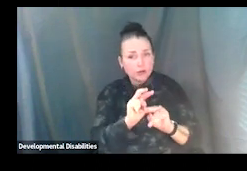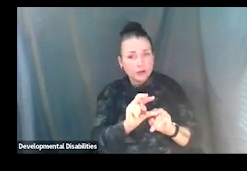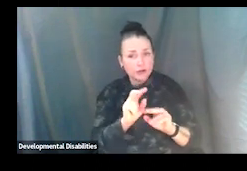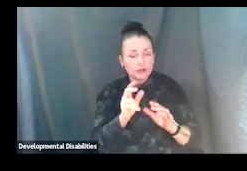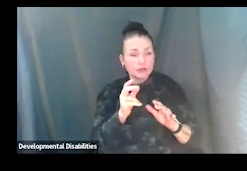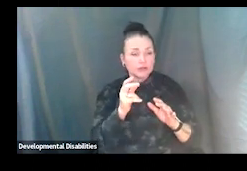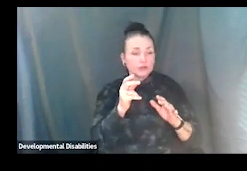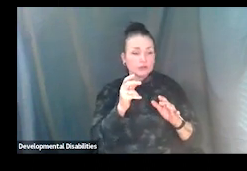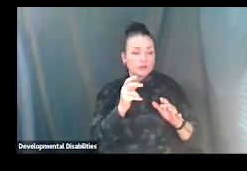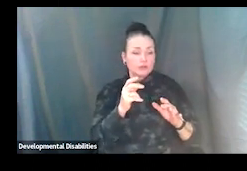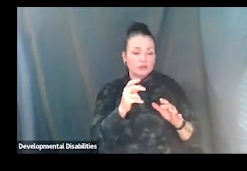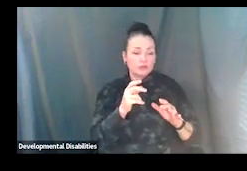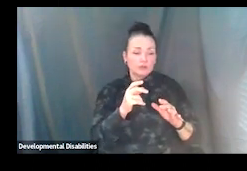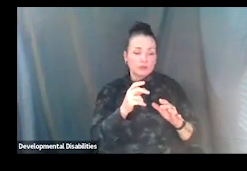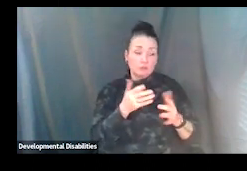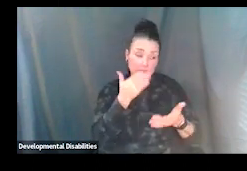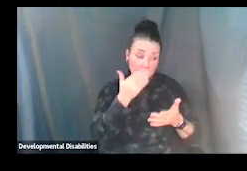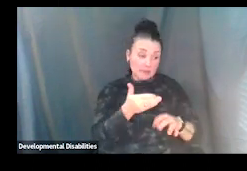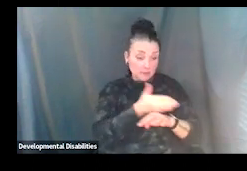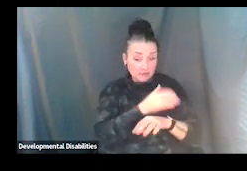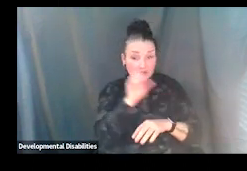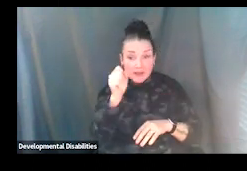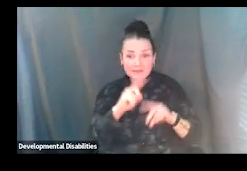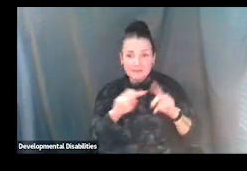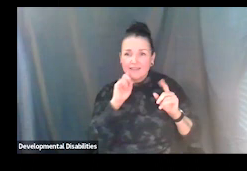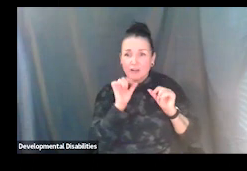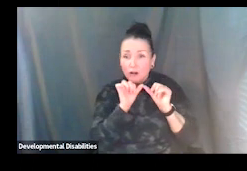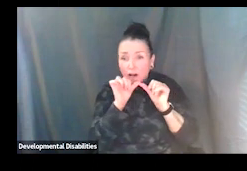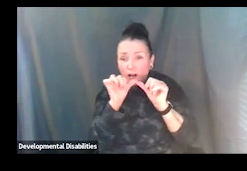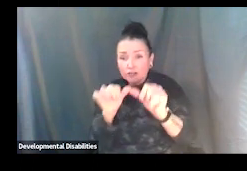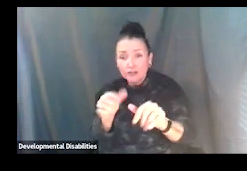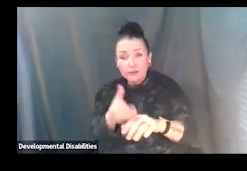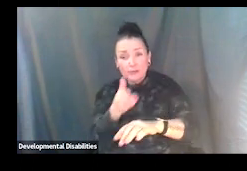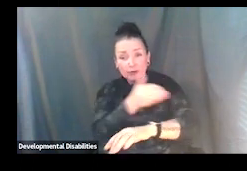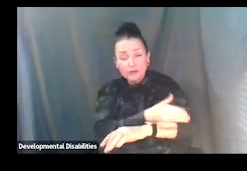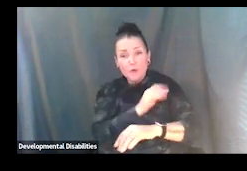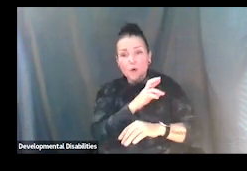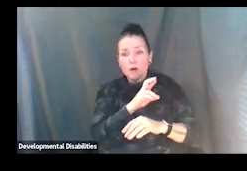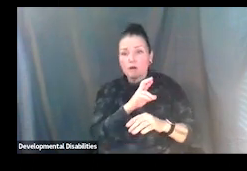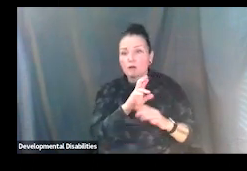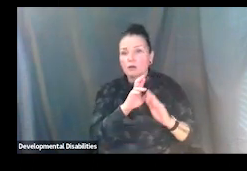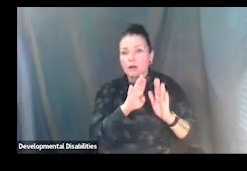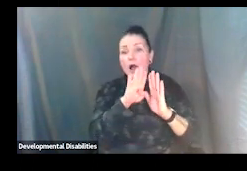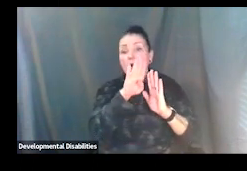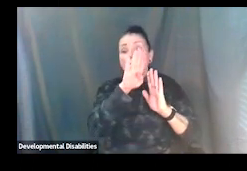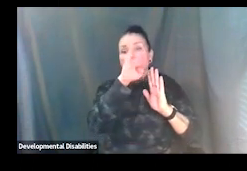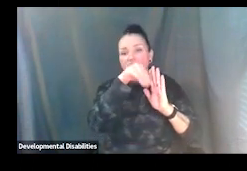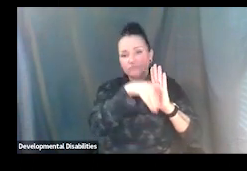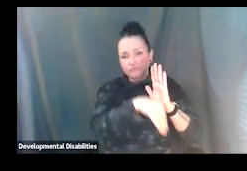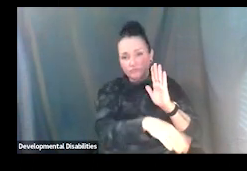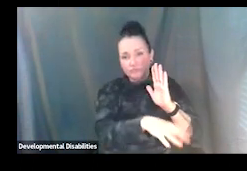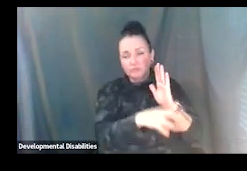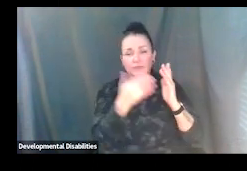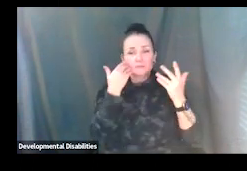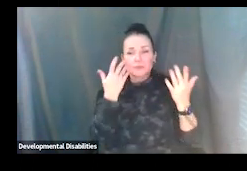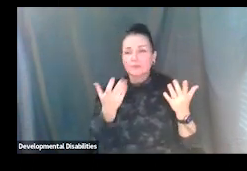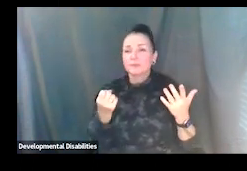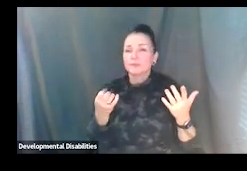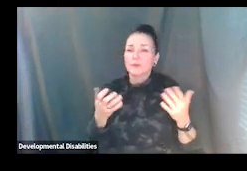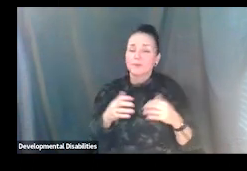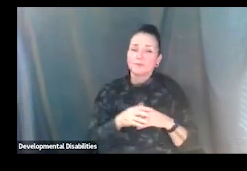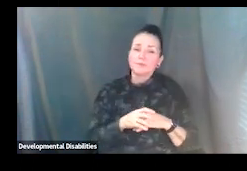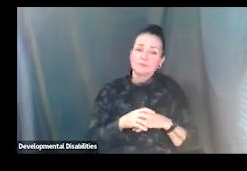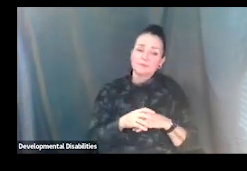effective is it? Is it worth continuing or trying something else? And so I think the issue about